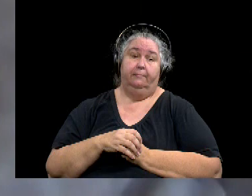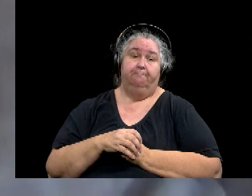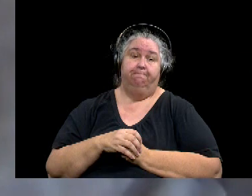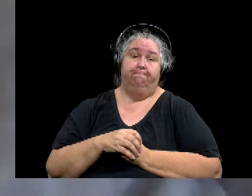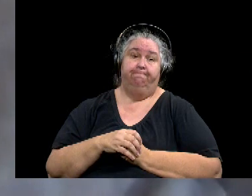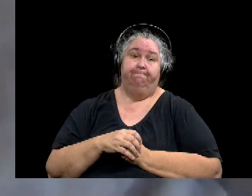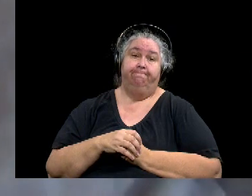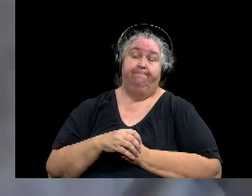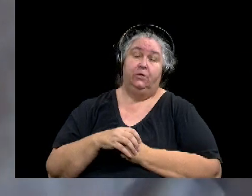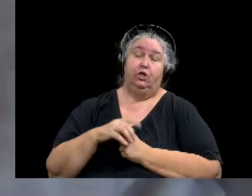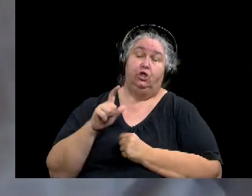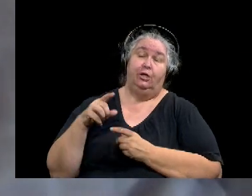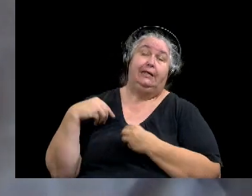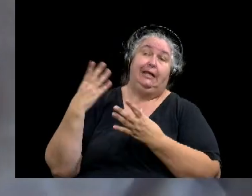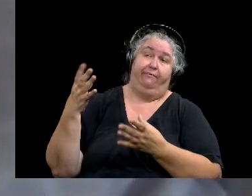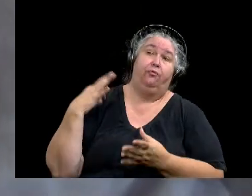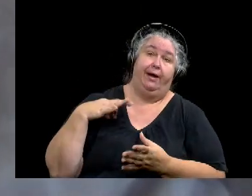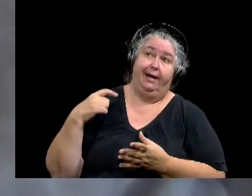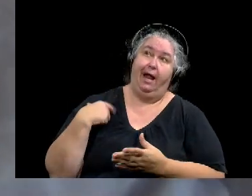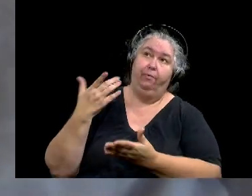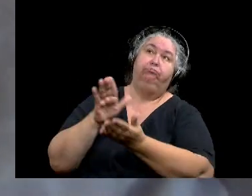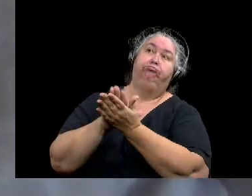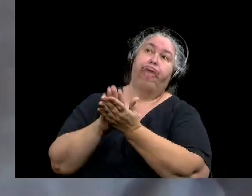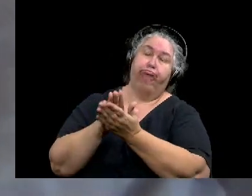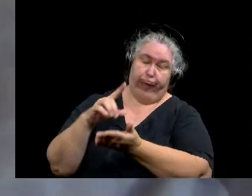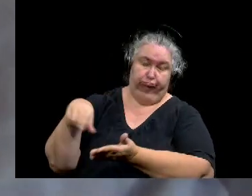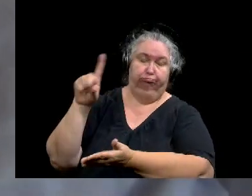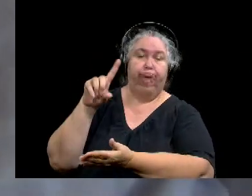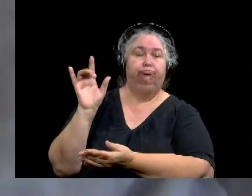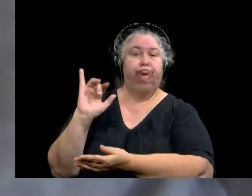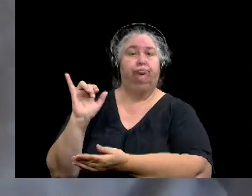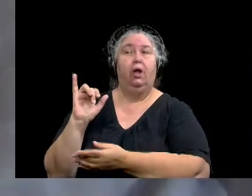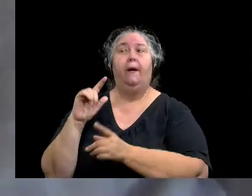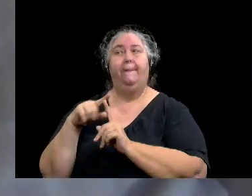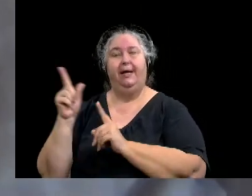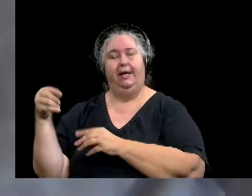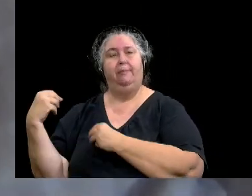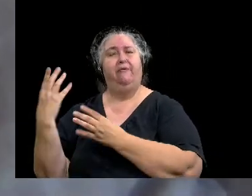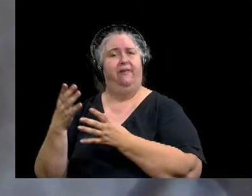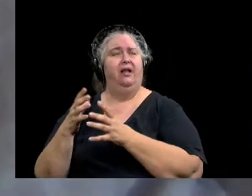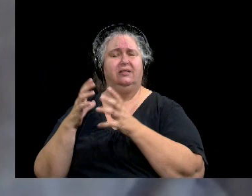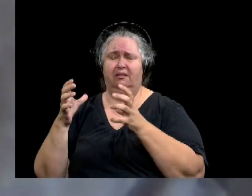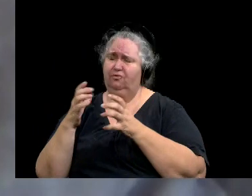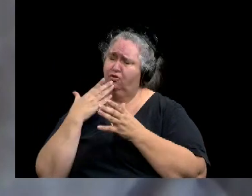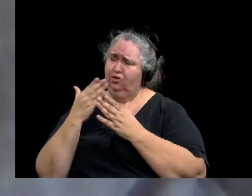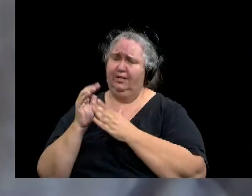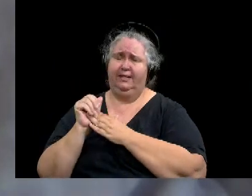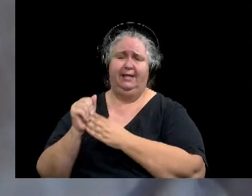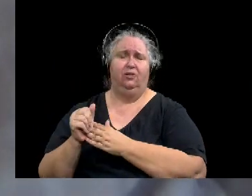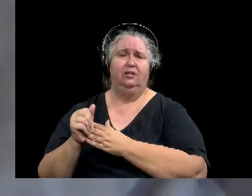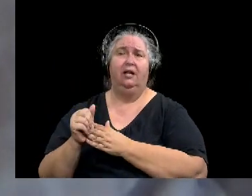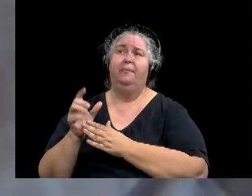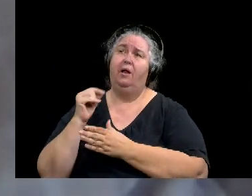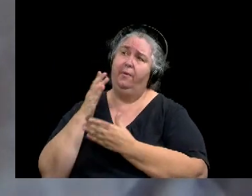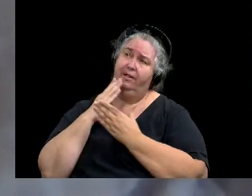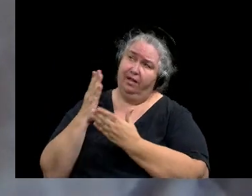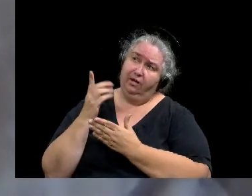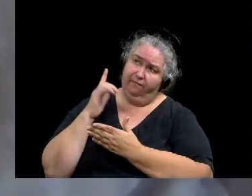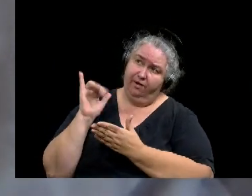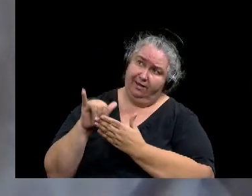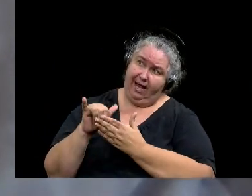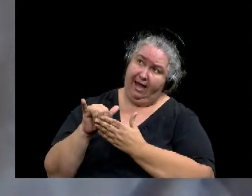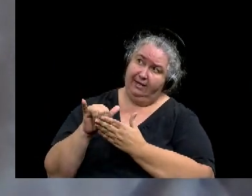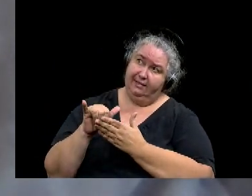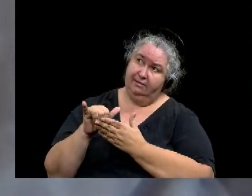should get credit to, and I give them credit. But he provides great leadership, and I want to thank you for that publicly.